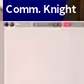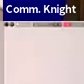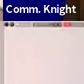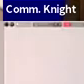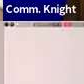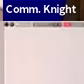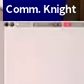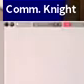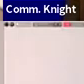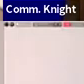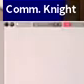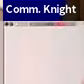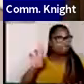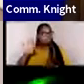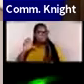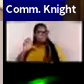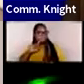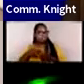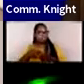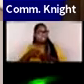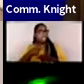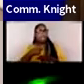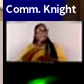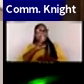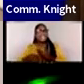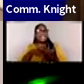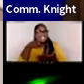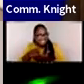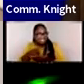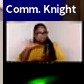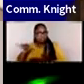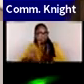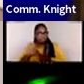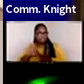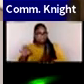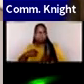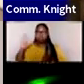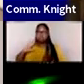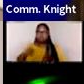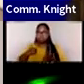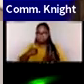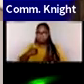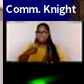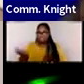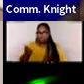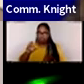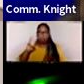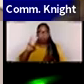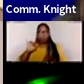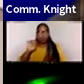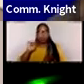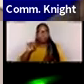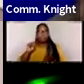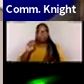I am speaking against this development. I've lived in Windsor Terrace for 20 years. So good